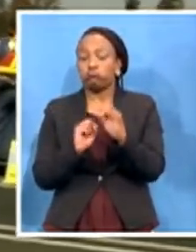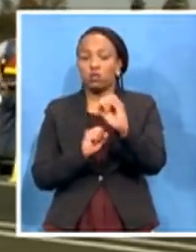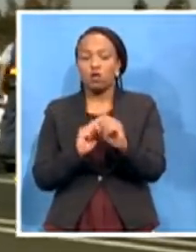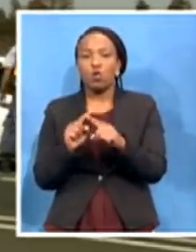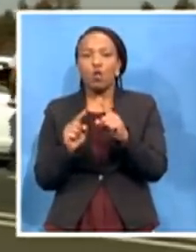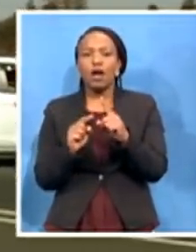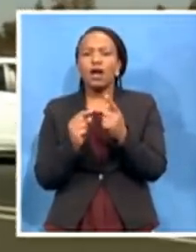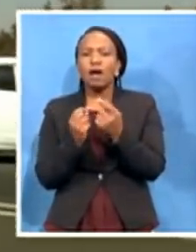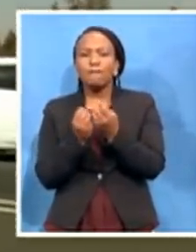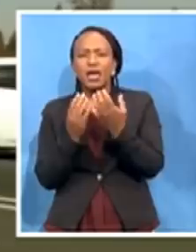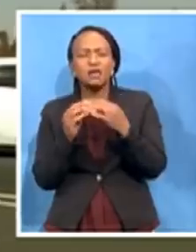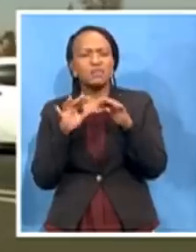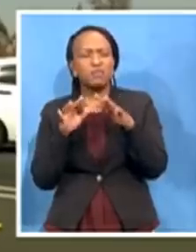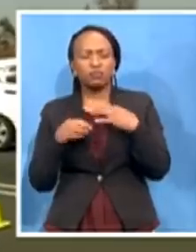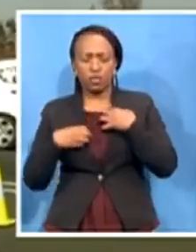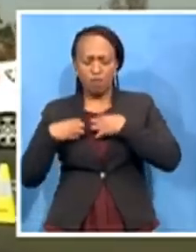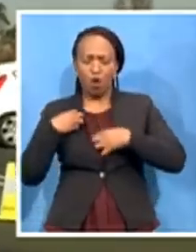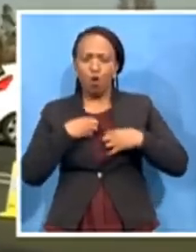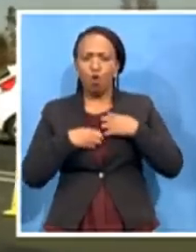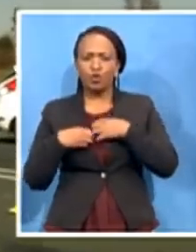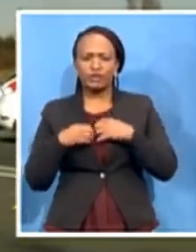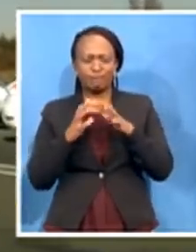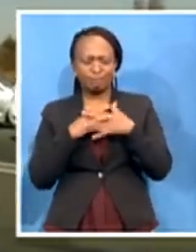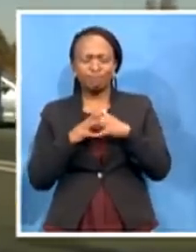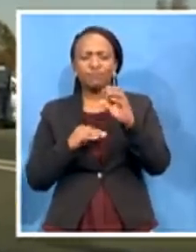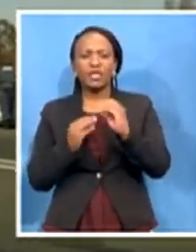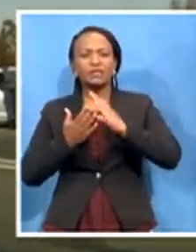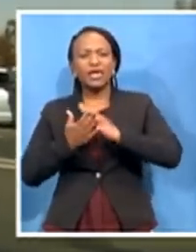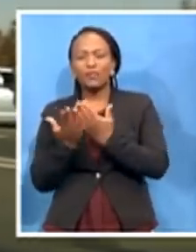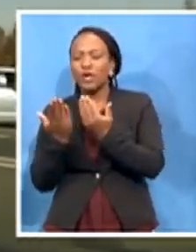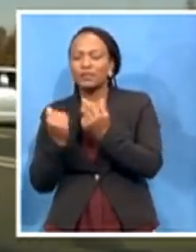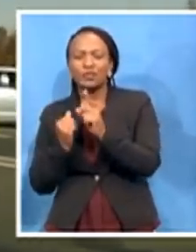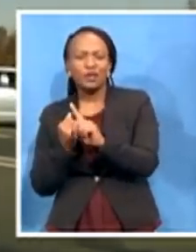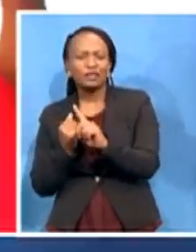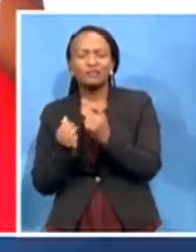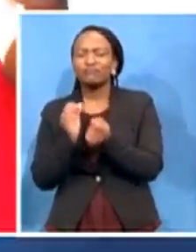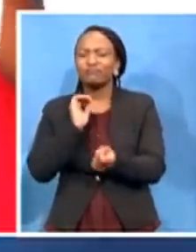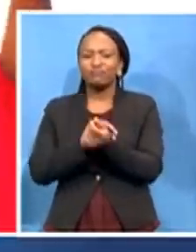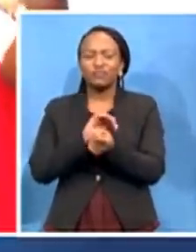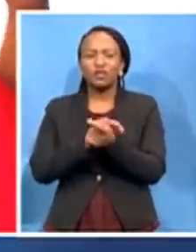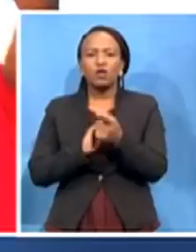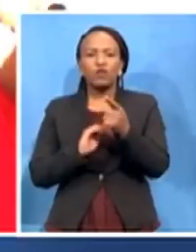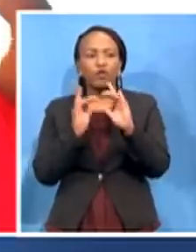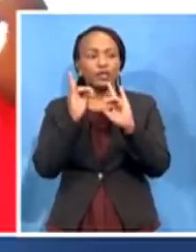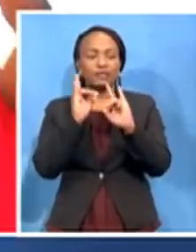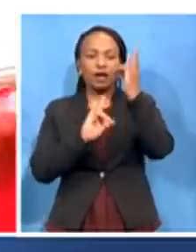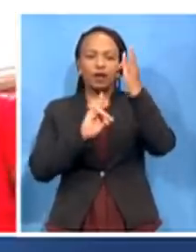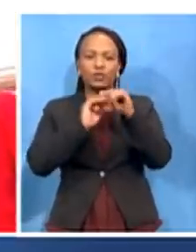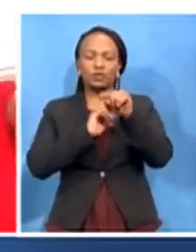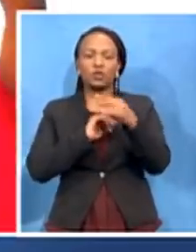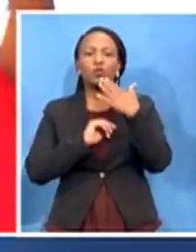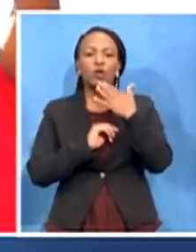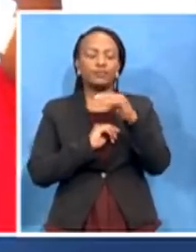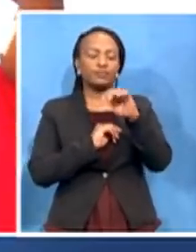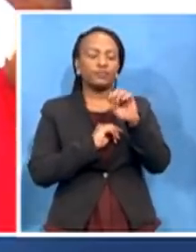we can expect of what's going to transpire in this small town of Senekal. But one thing I know for